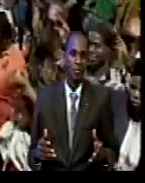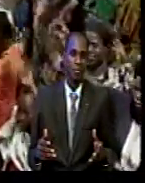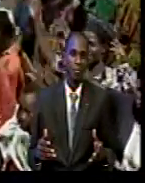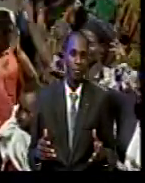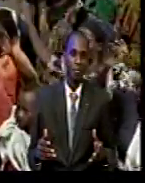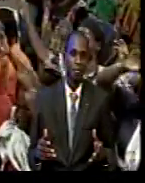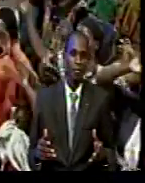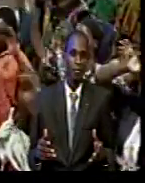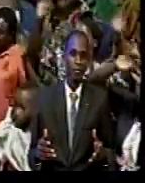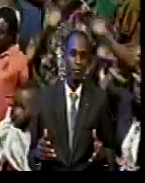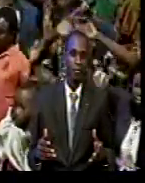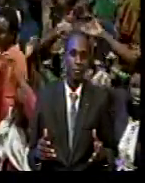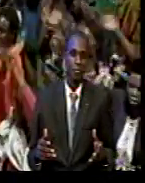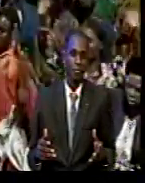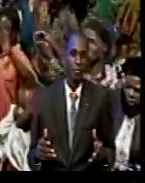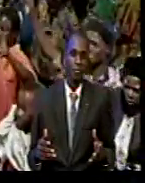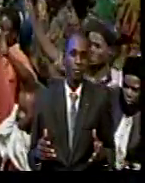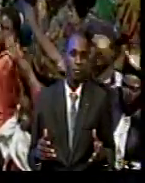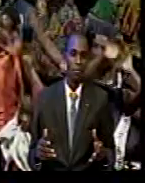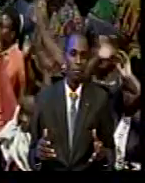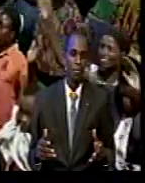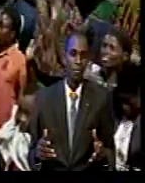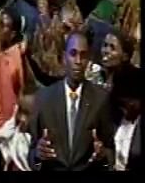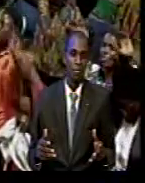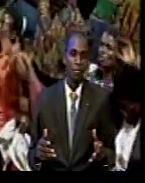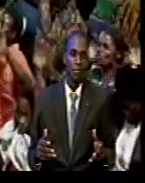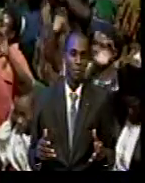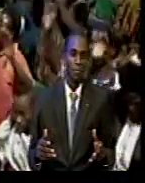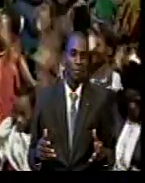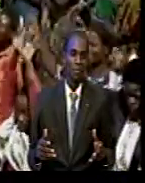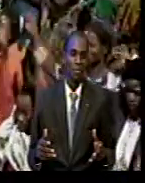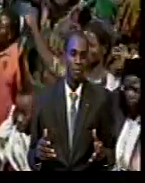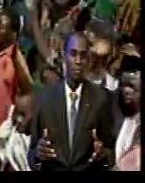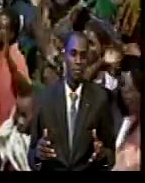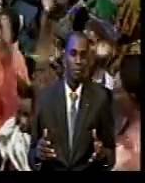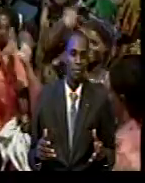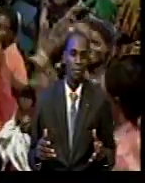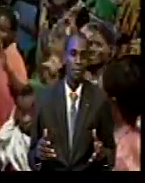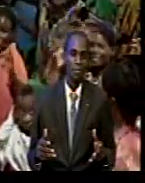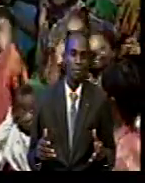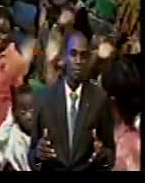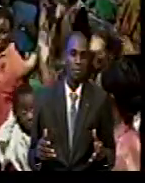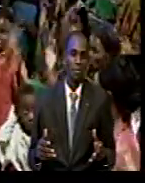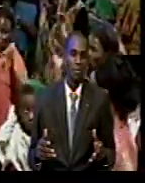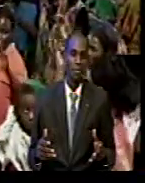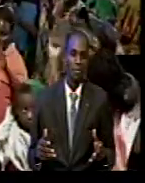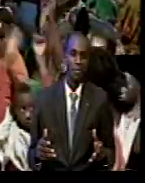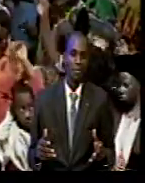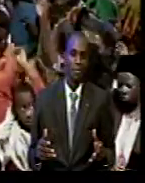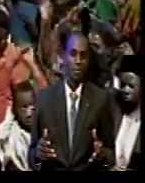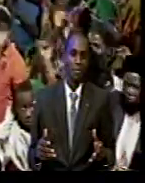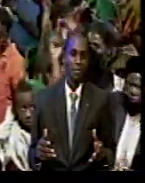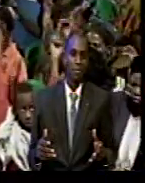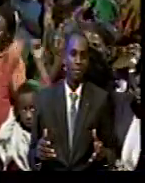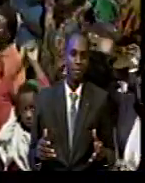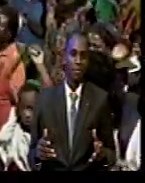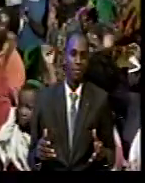Glorify him. Magnify him. Our God is worthy to be